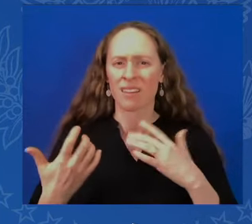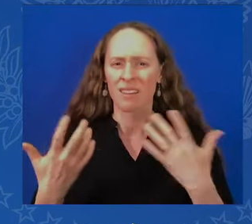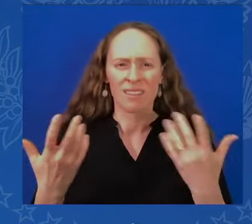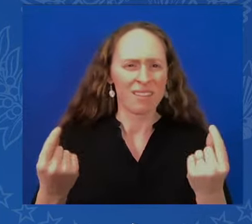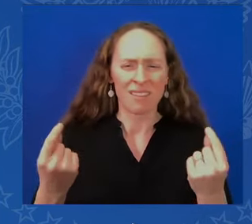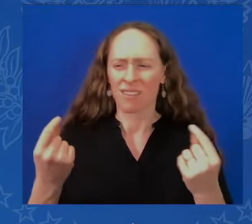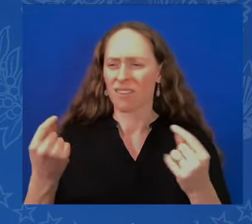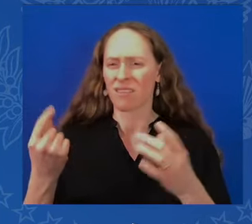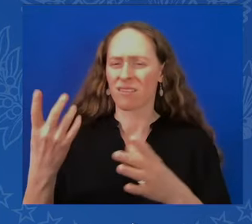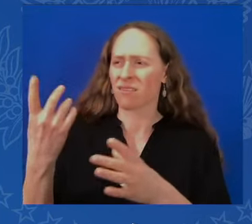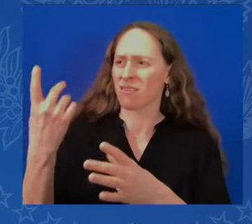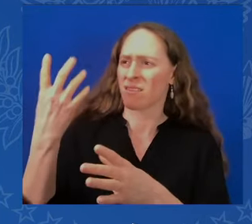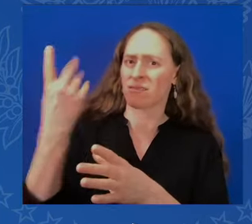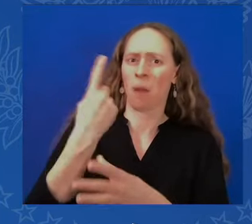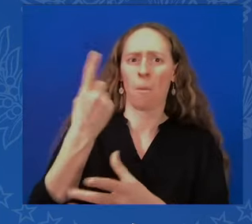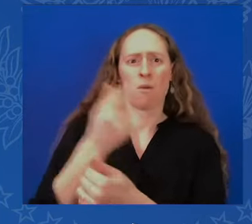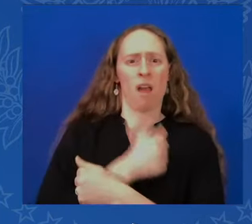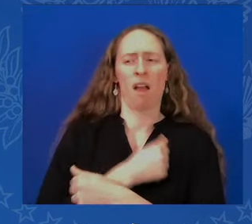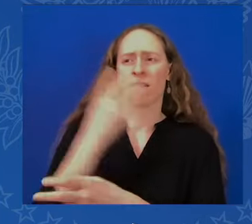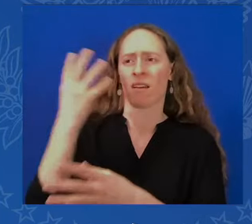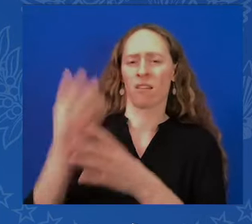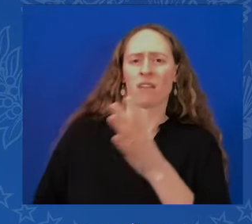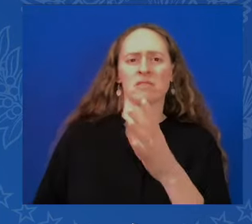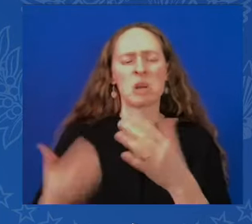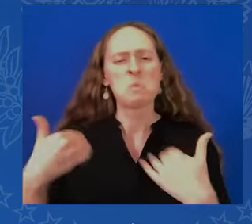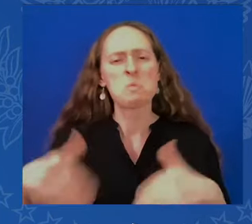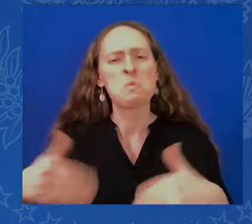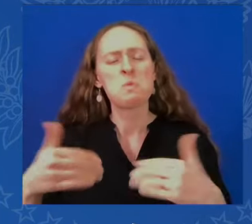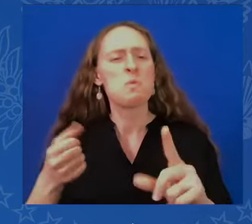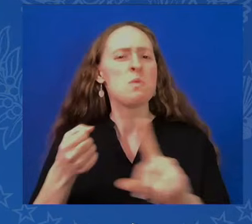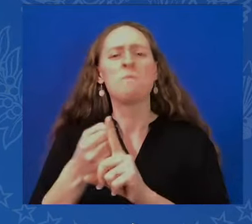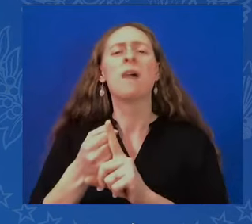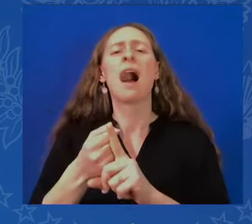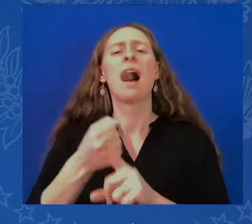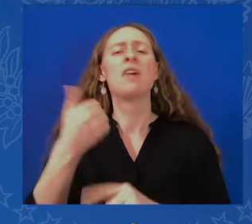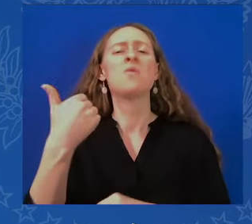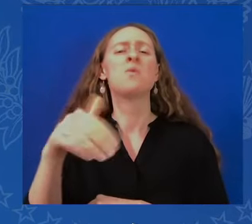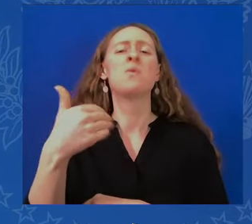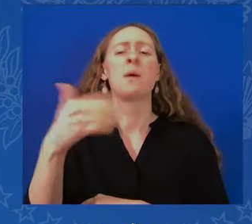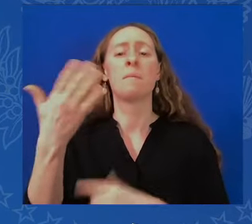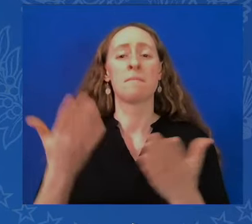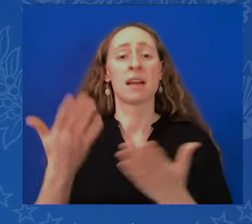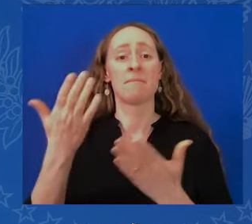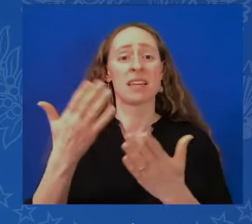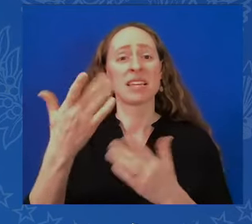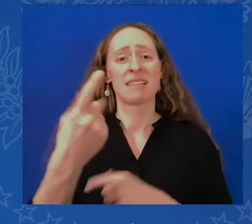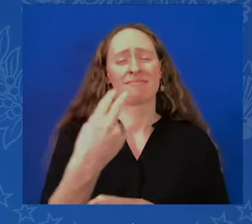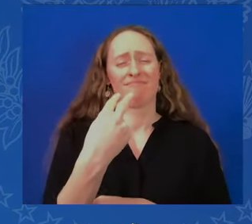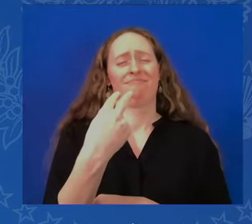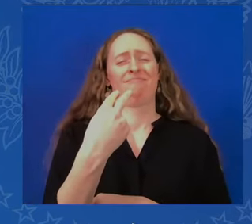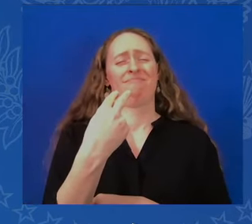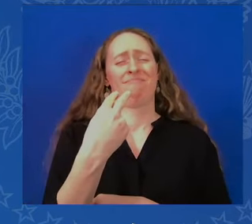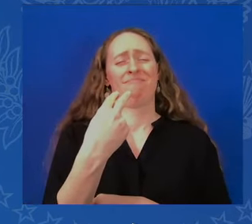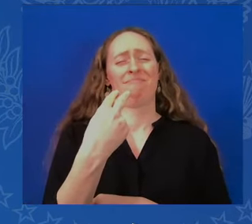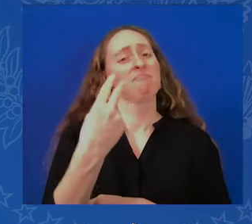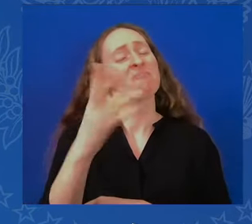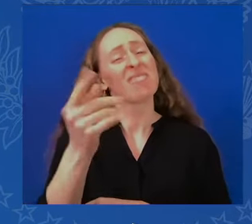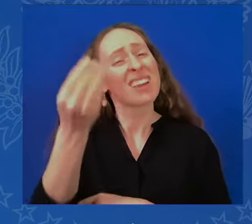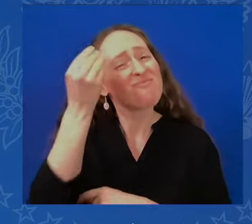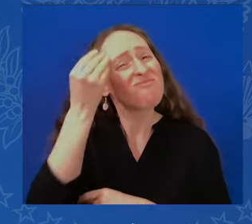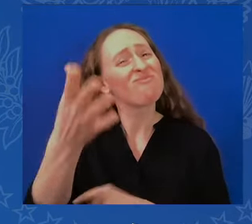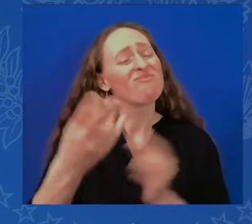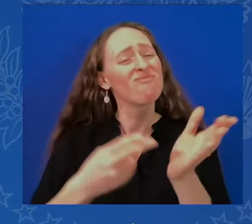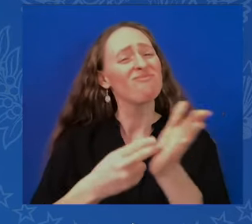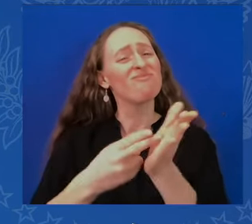it's hard to believe, and you're probably not going to believe me, but I can tell you now from personal experience, the day is going to